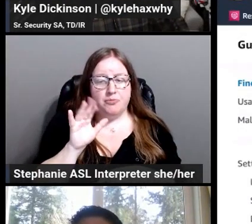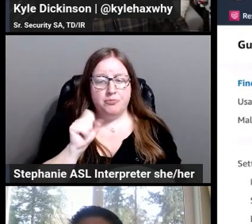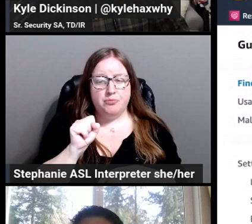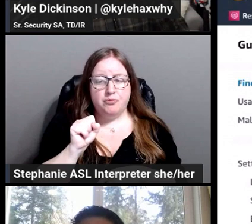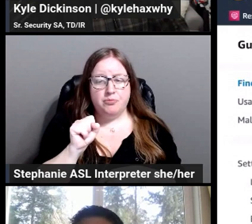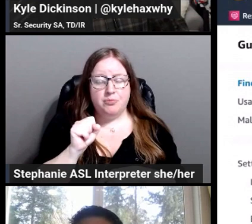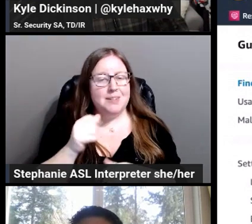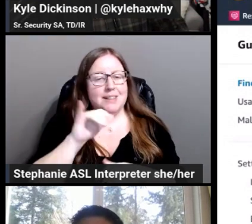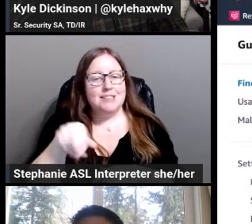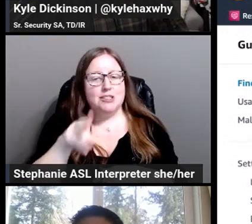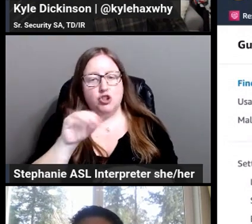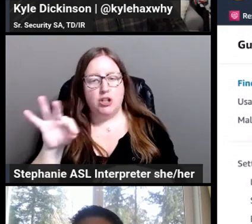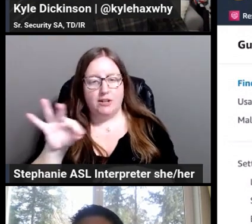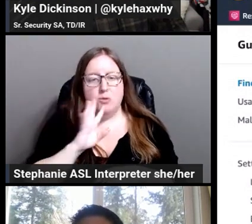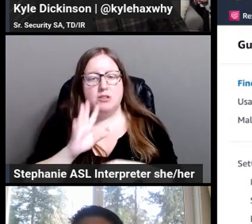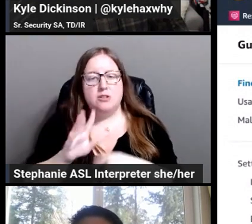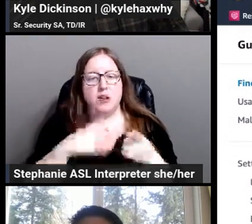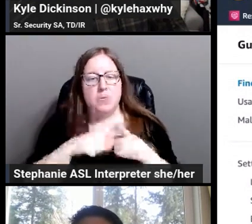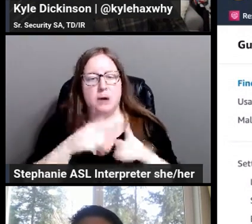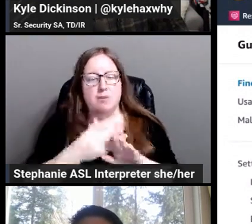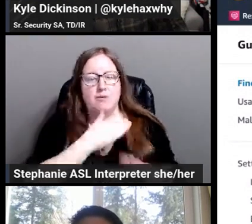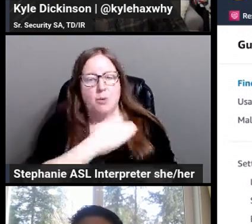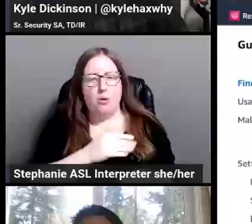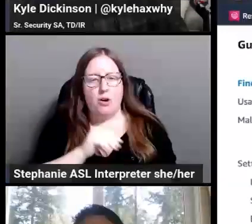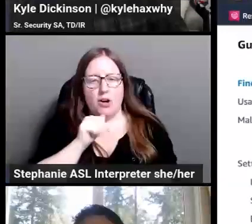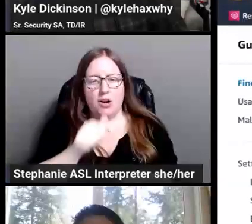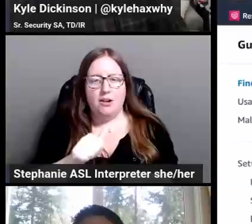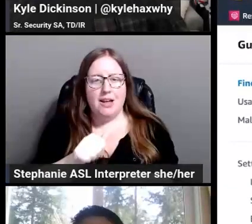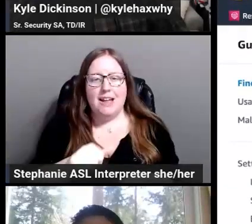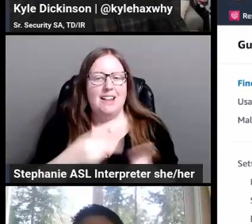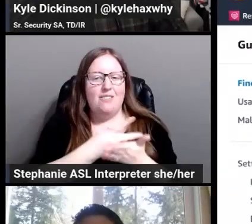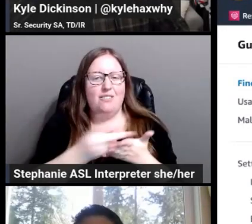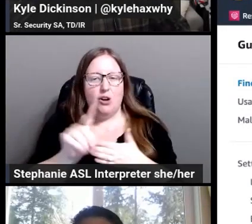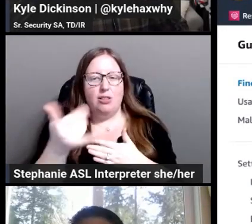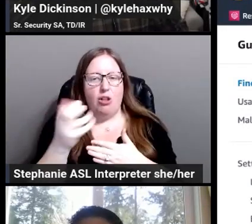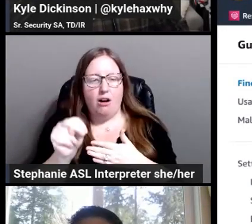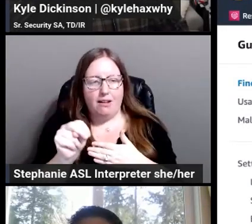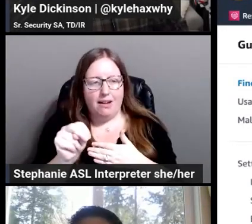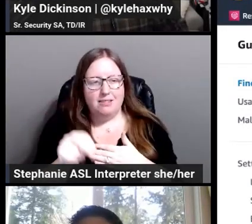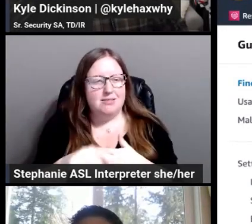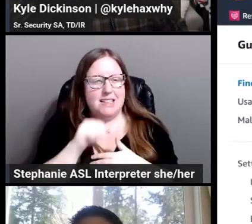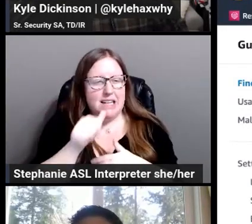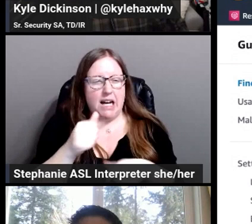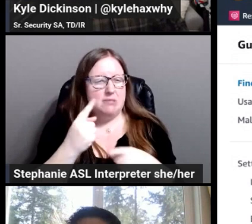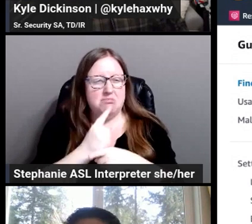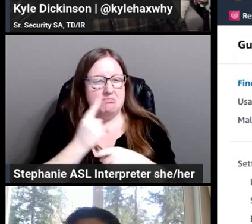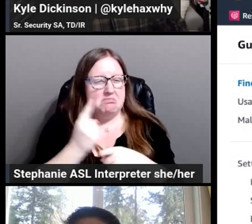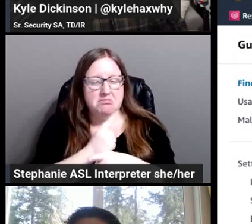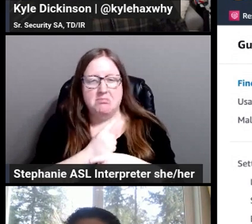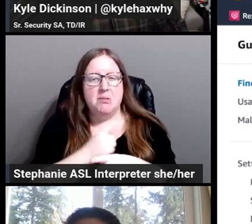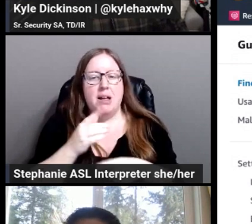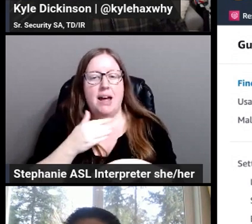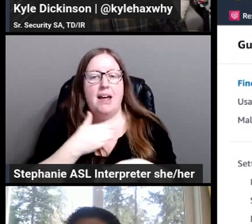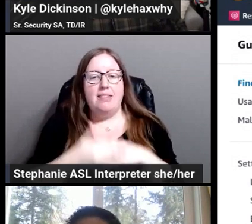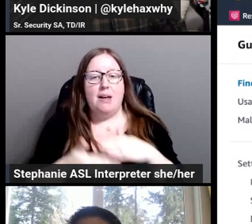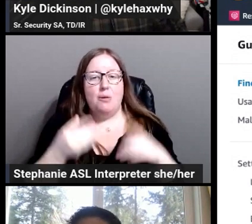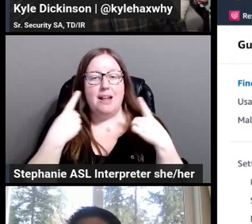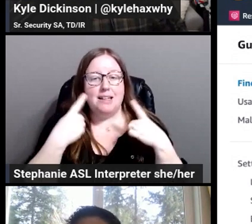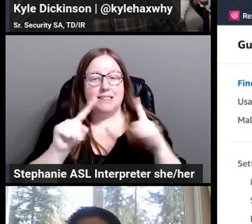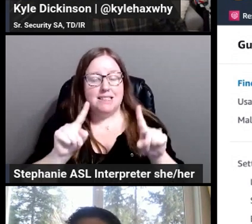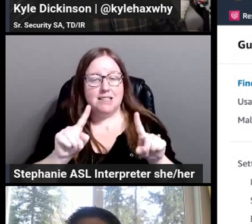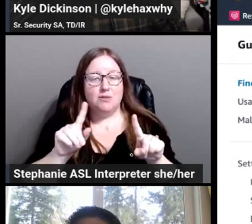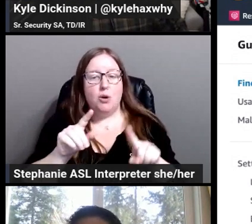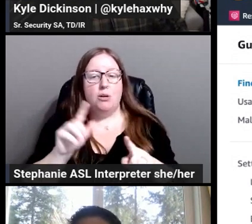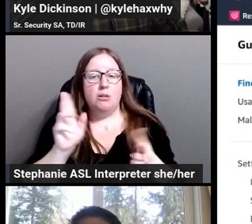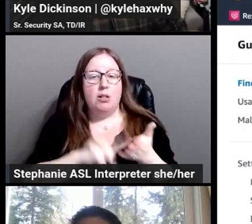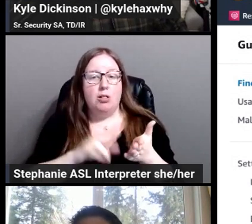Jeff was initially talking about, which is unusual failed logins and unusual successful. There was successful login as well. So this is